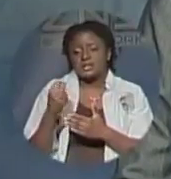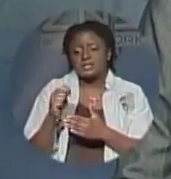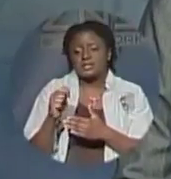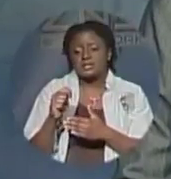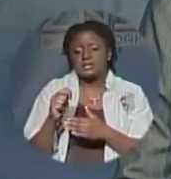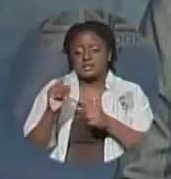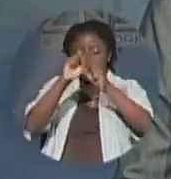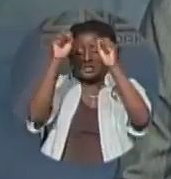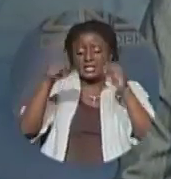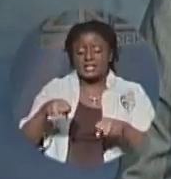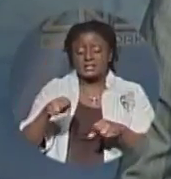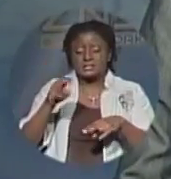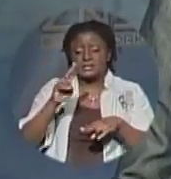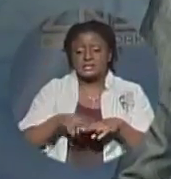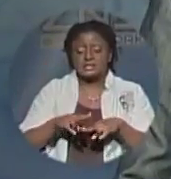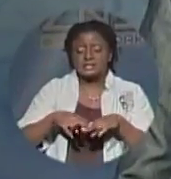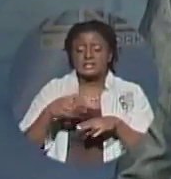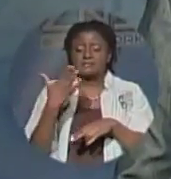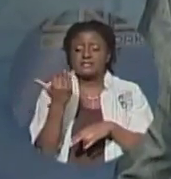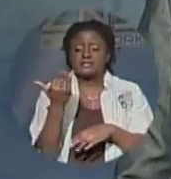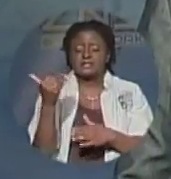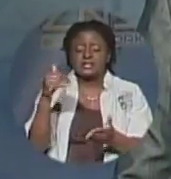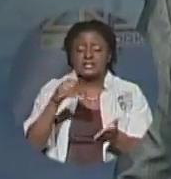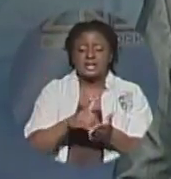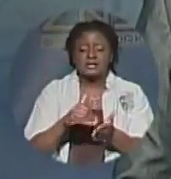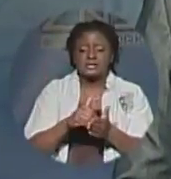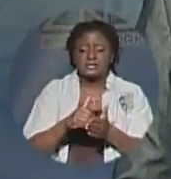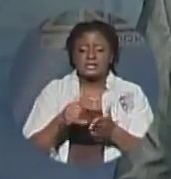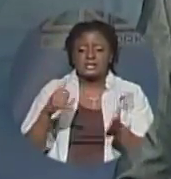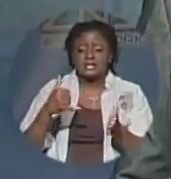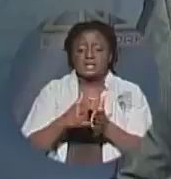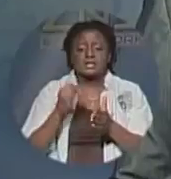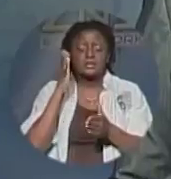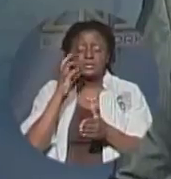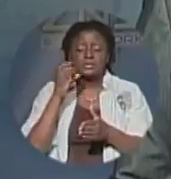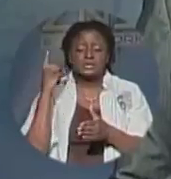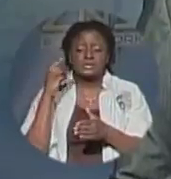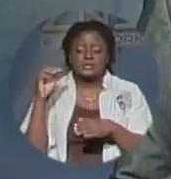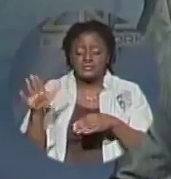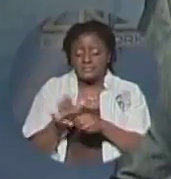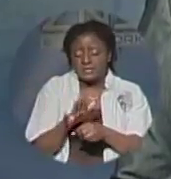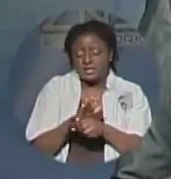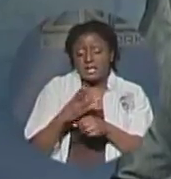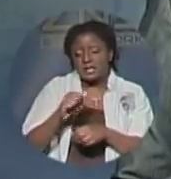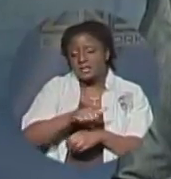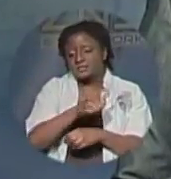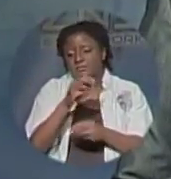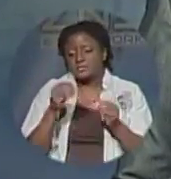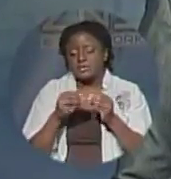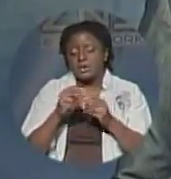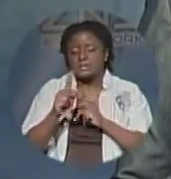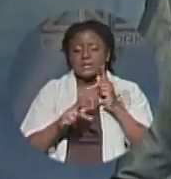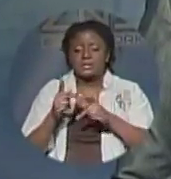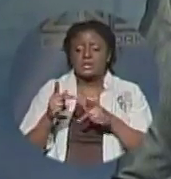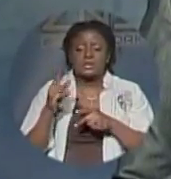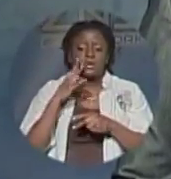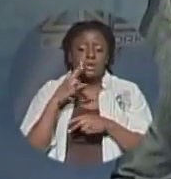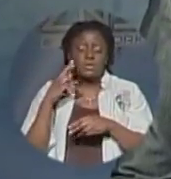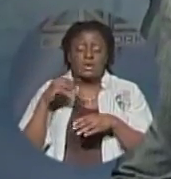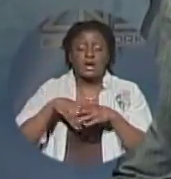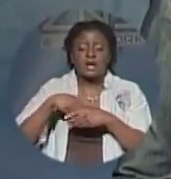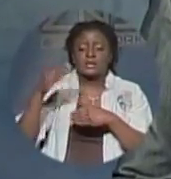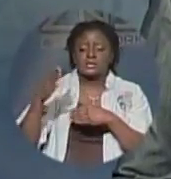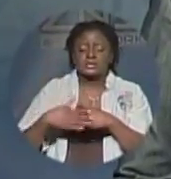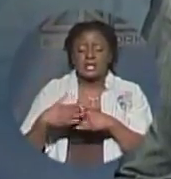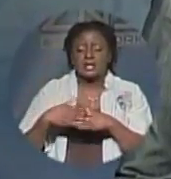was it at full capacity, but there were thousands more on the outside. Prime Minister Ingram talked about the unity of spirit and the shared love